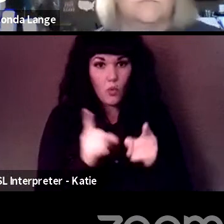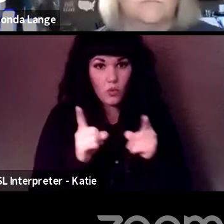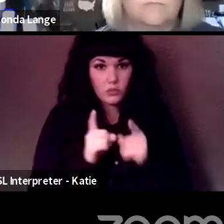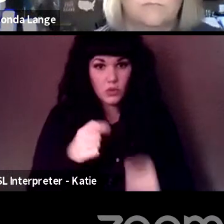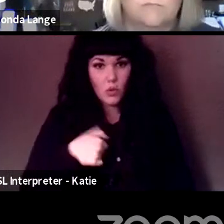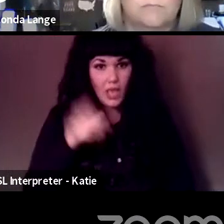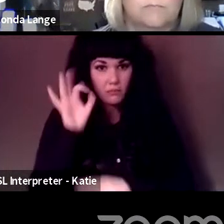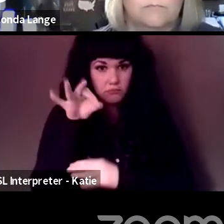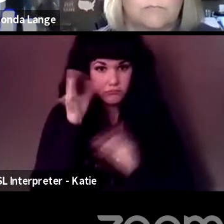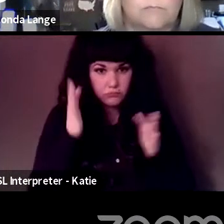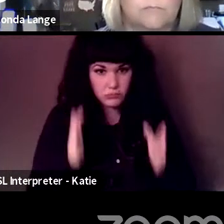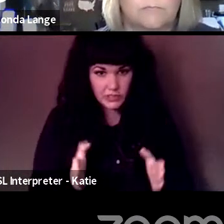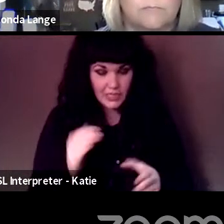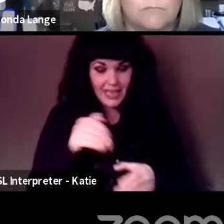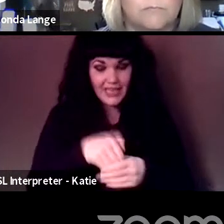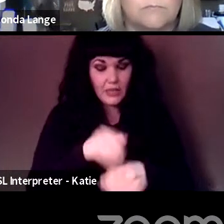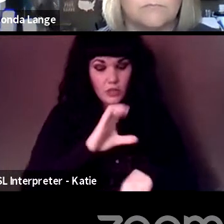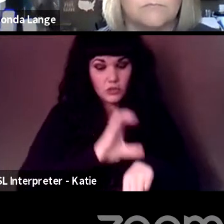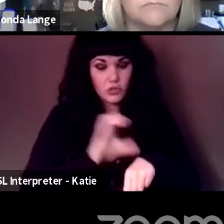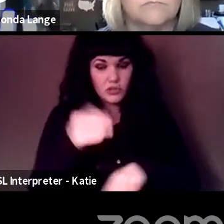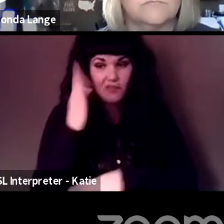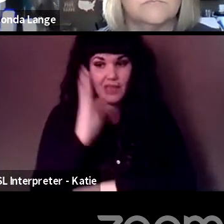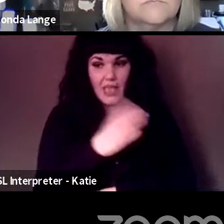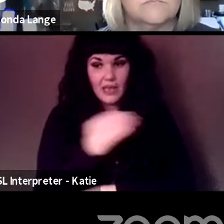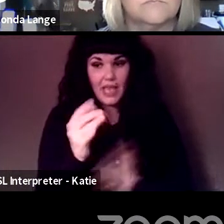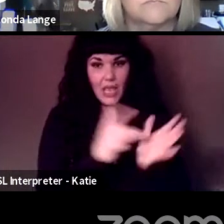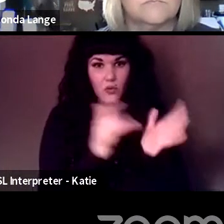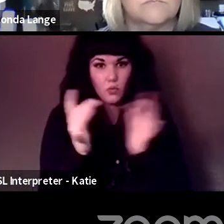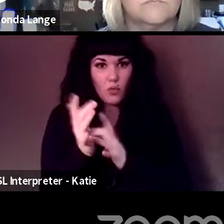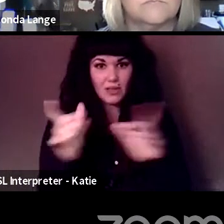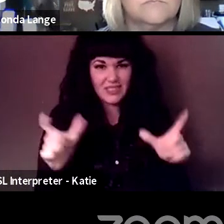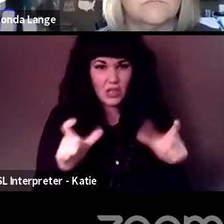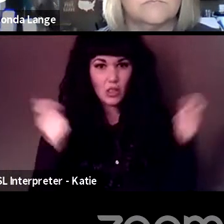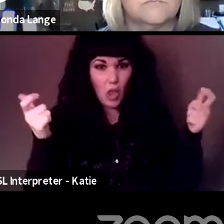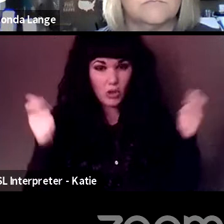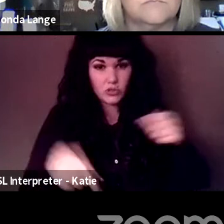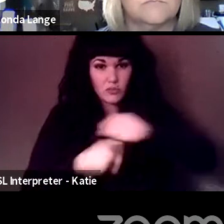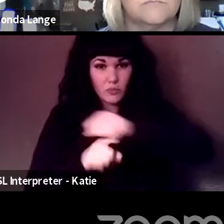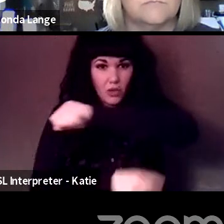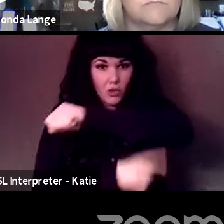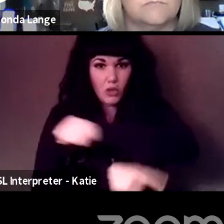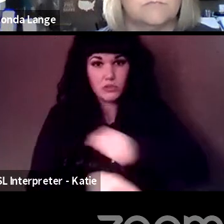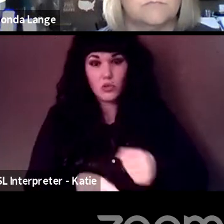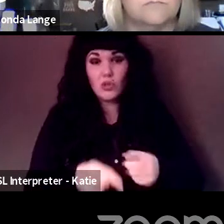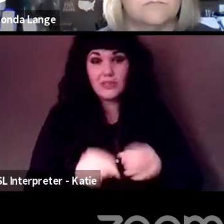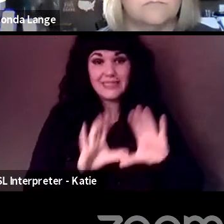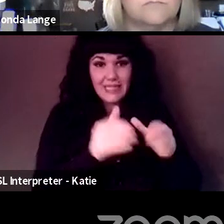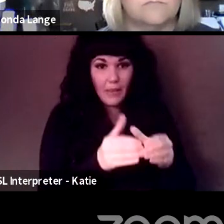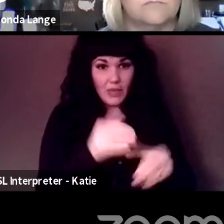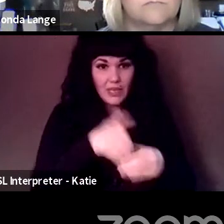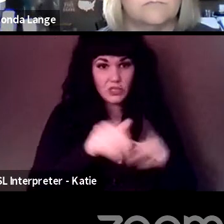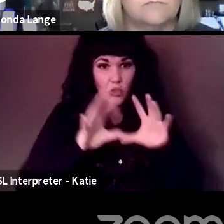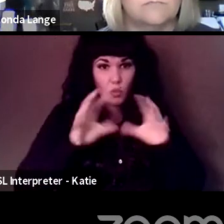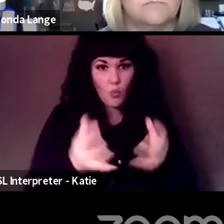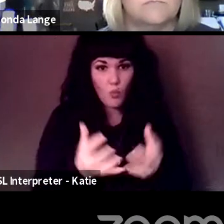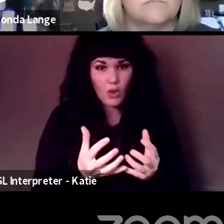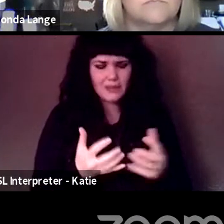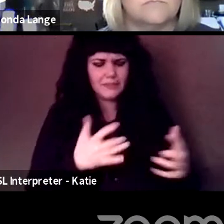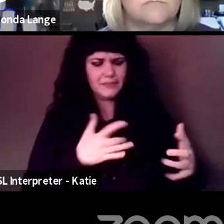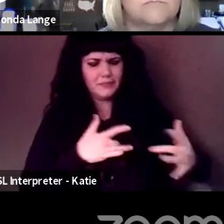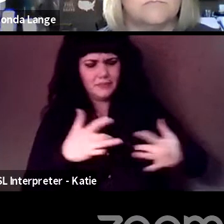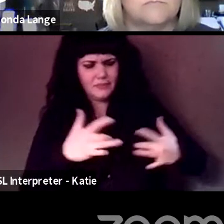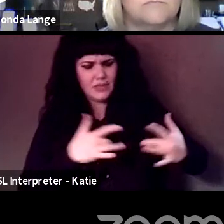Church of God in Christ, which is the largest Pentecostal denomination in the world. My concern is how